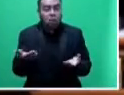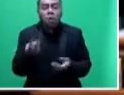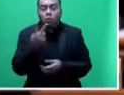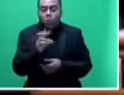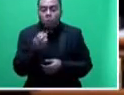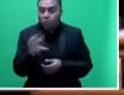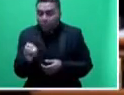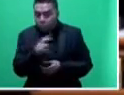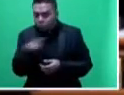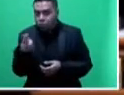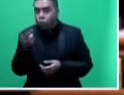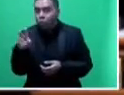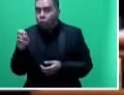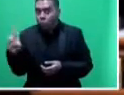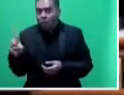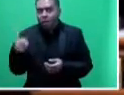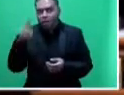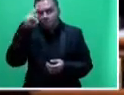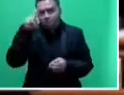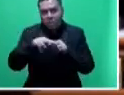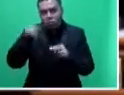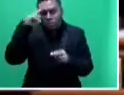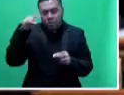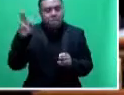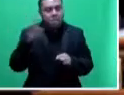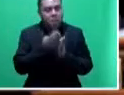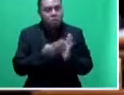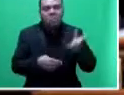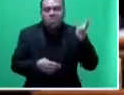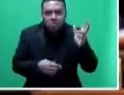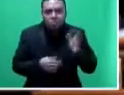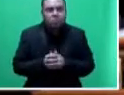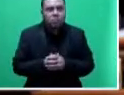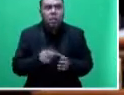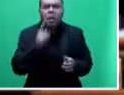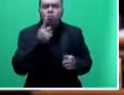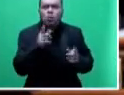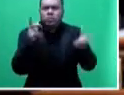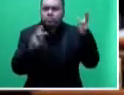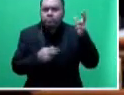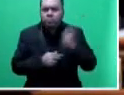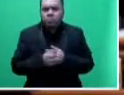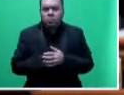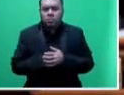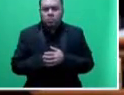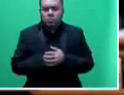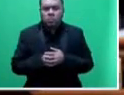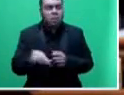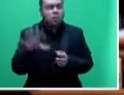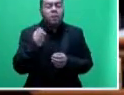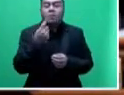Fiji national budget. Many were expecting pay cuts. Listen. The other side, you listen. The other side of the House